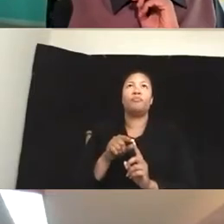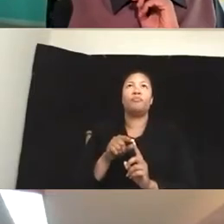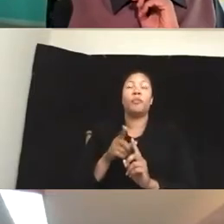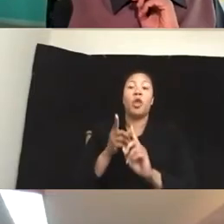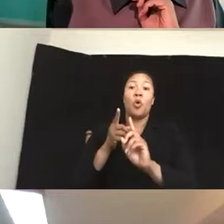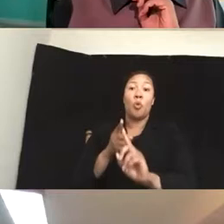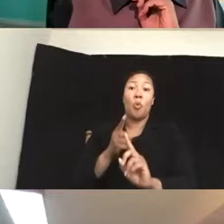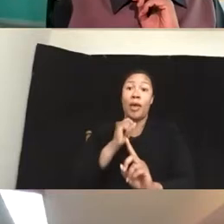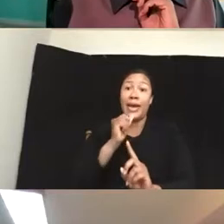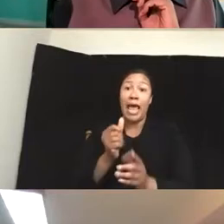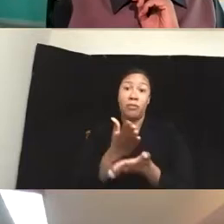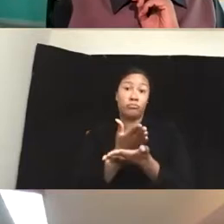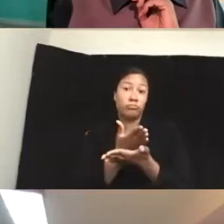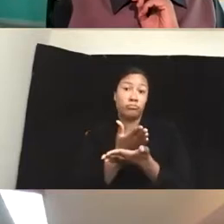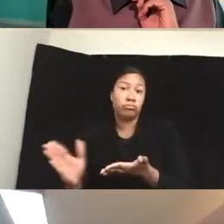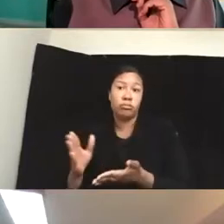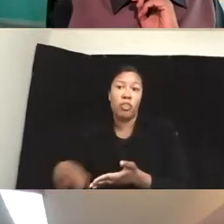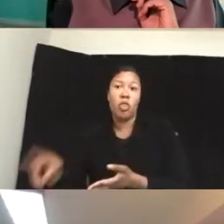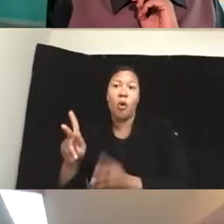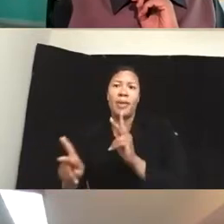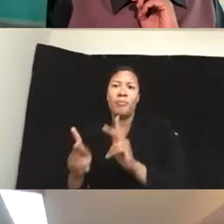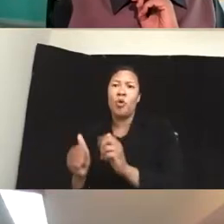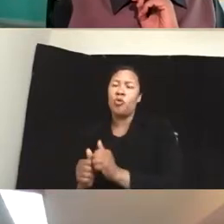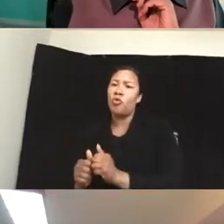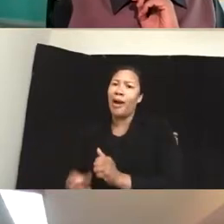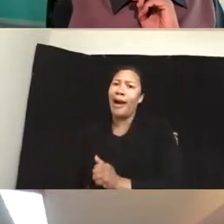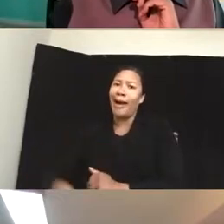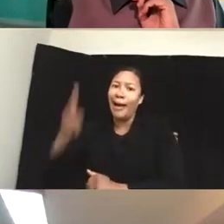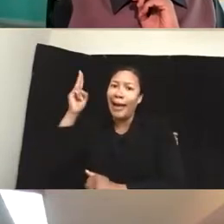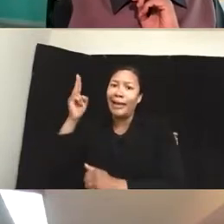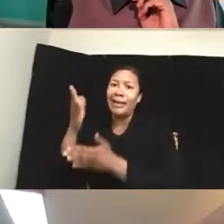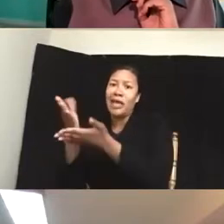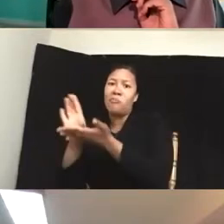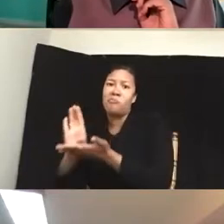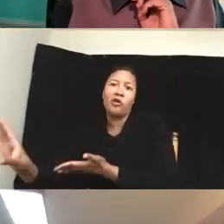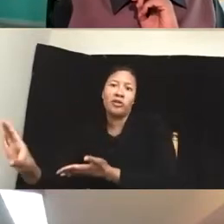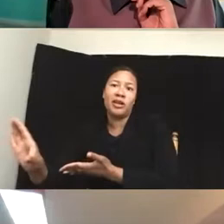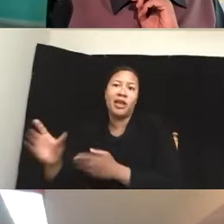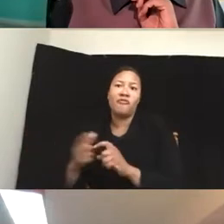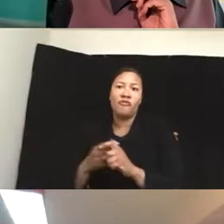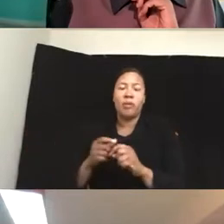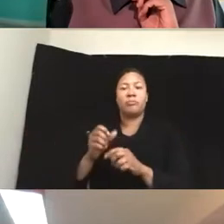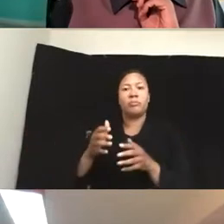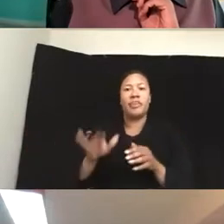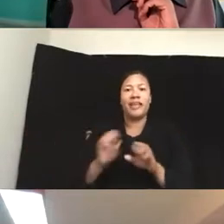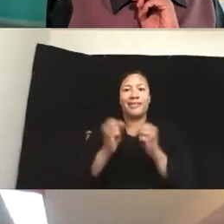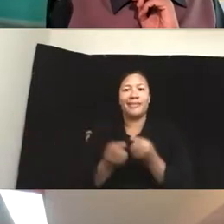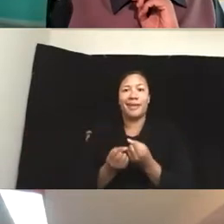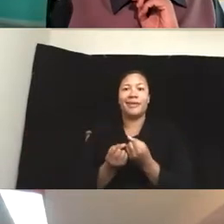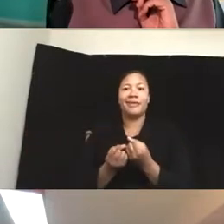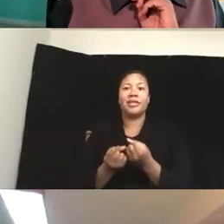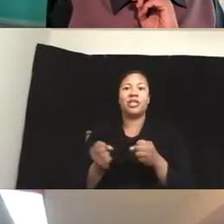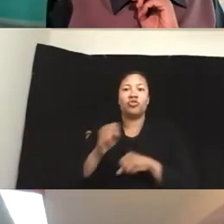people who are most marginalized by the structure of a particular society. So don't go